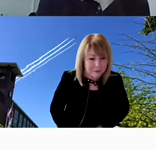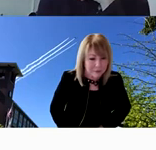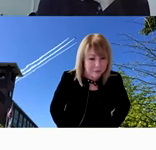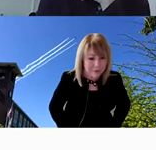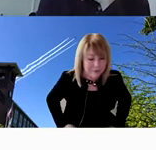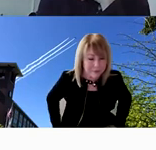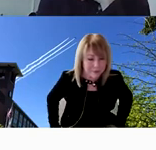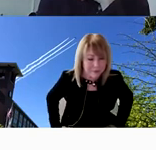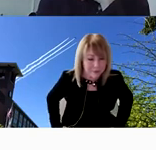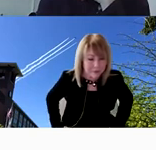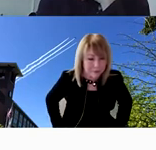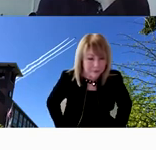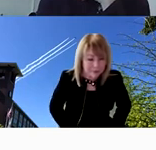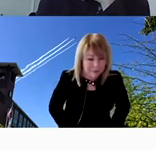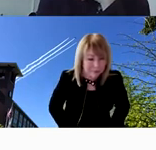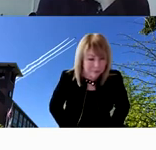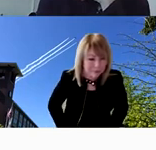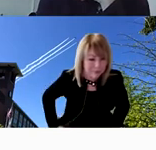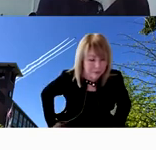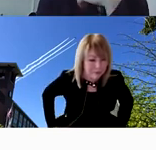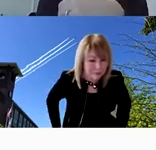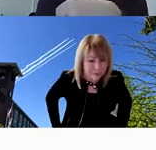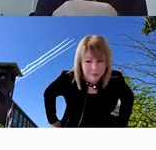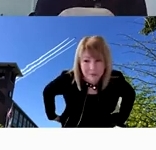Or maybe, how about, let's go to Lisa.